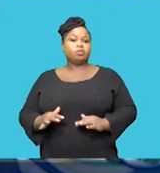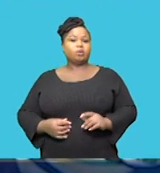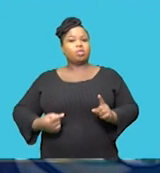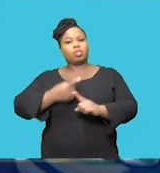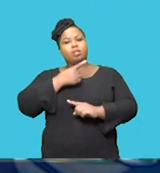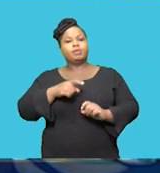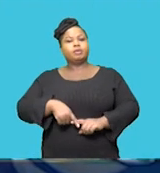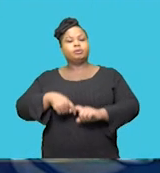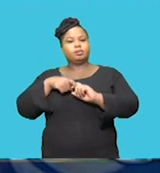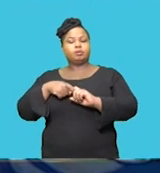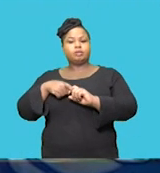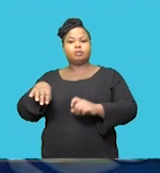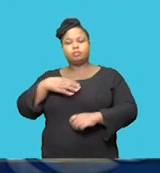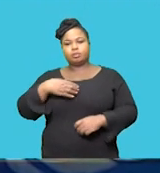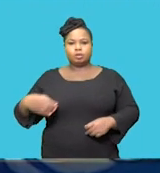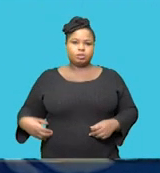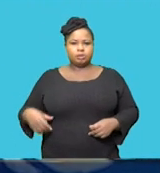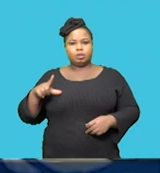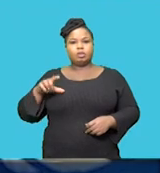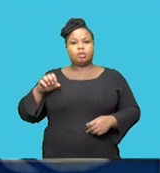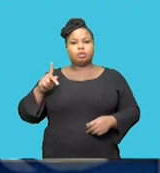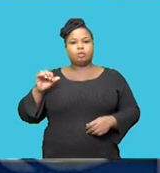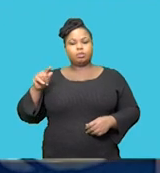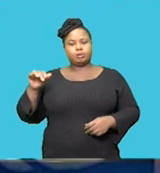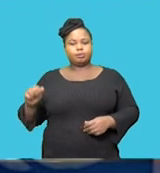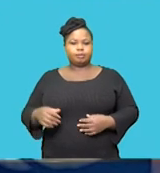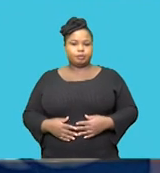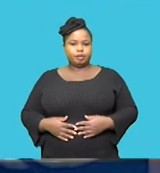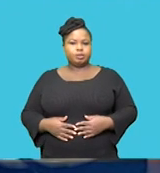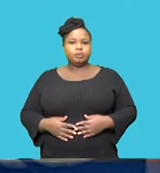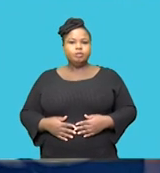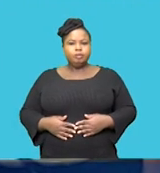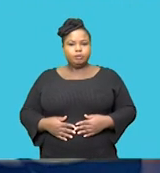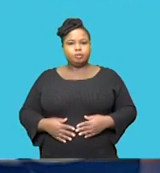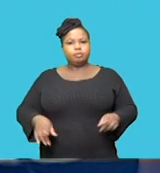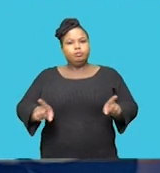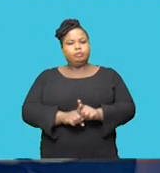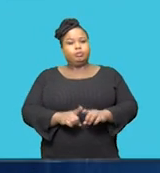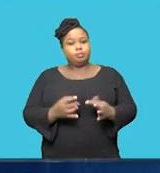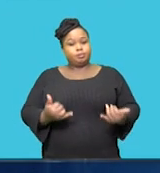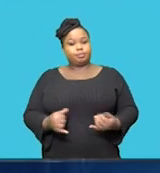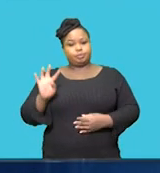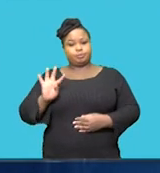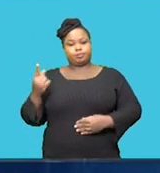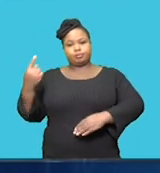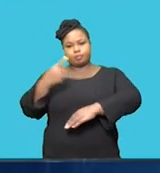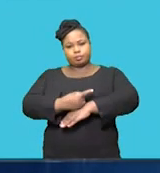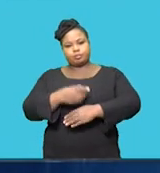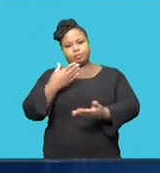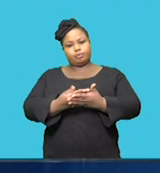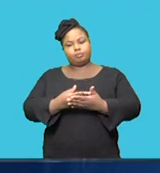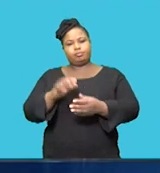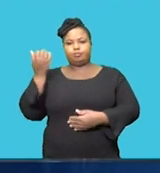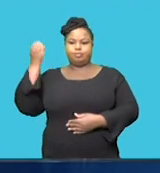unlawfully suspending President Lekota. Even now, as we speak, they've got 14 days to appeal to that